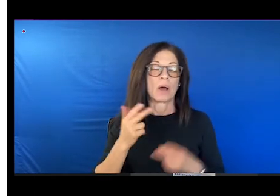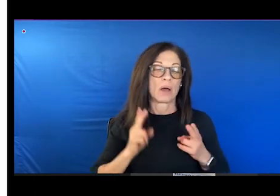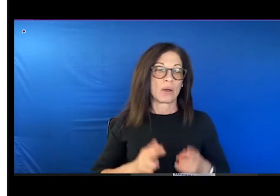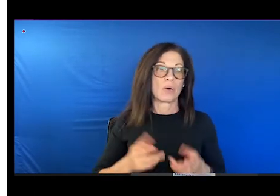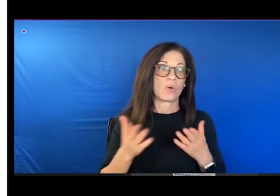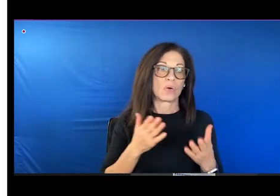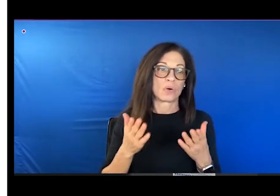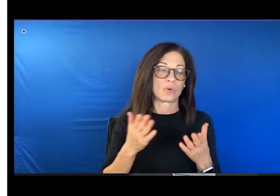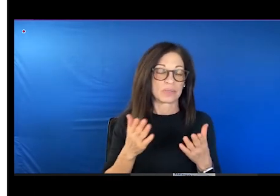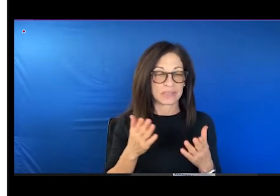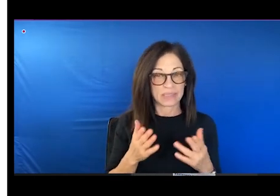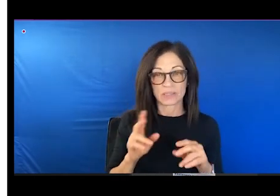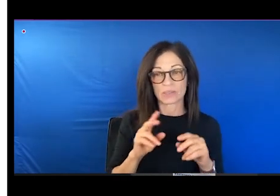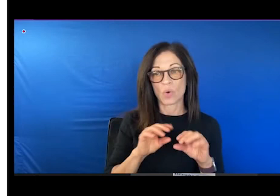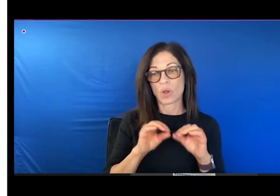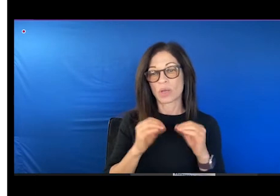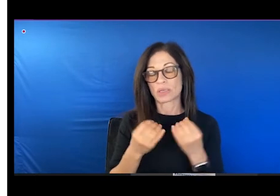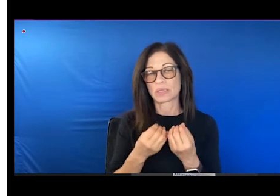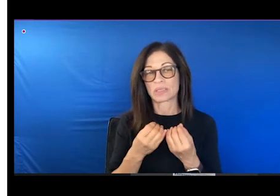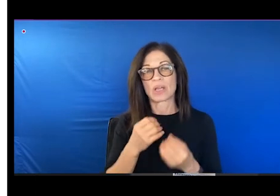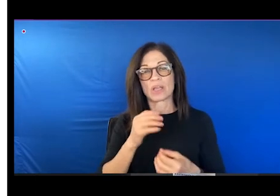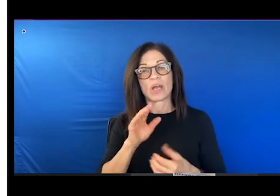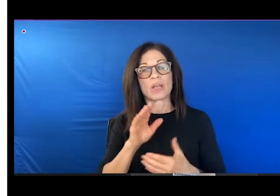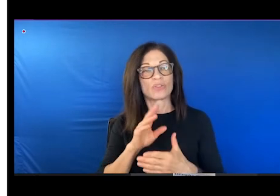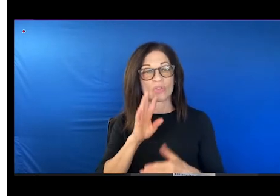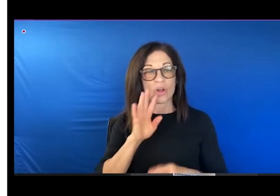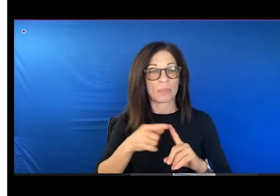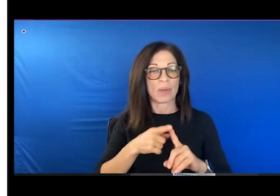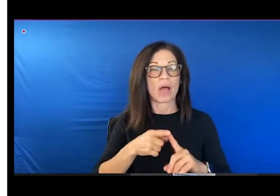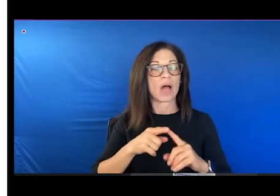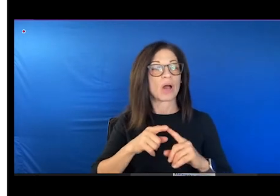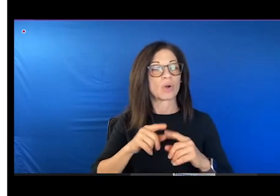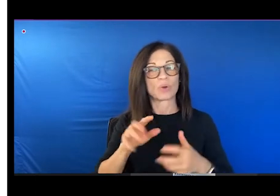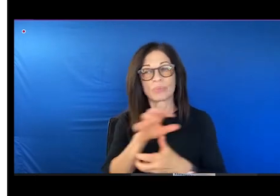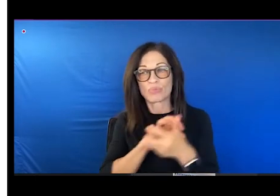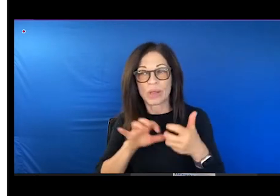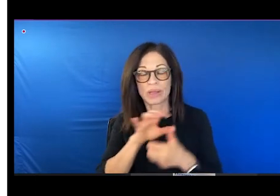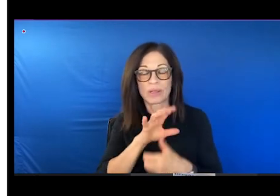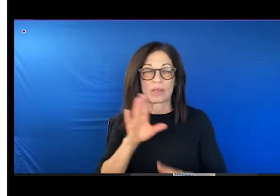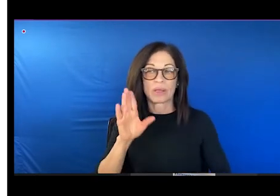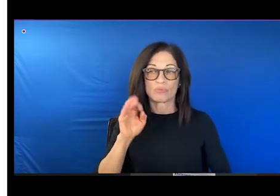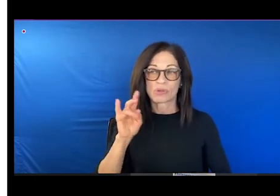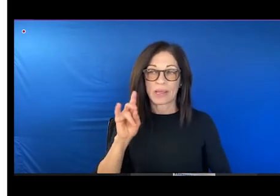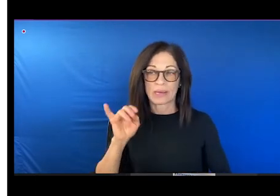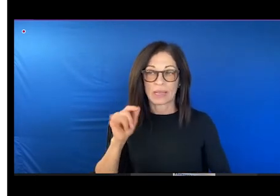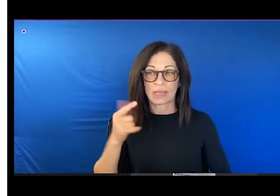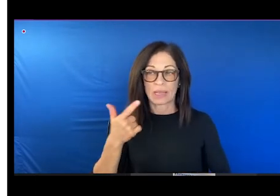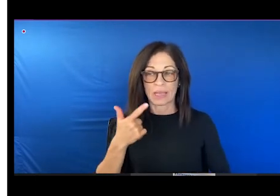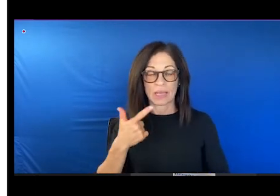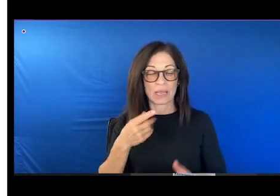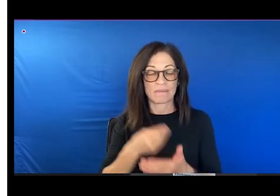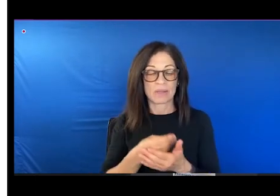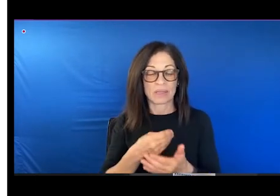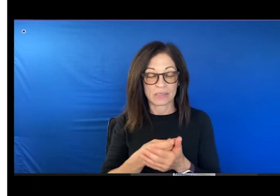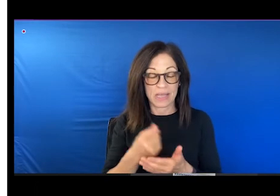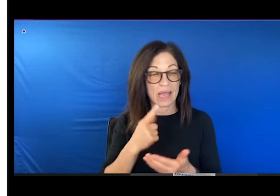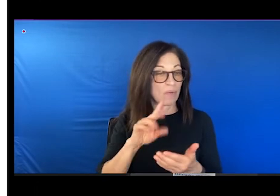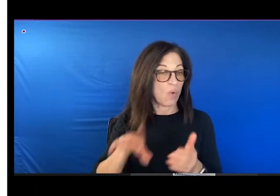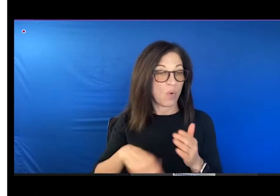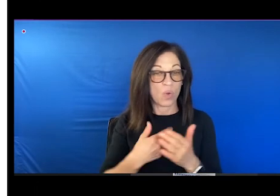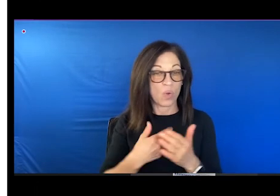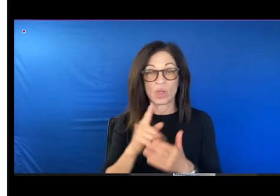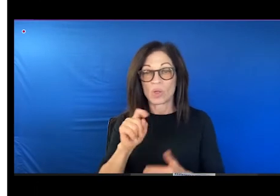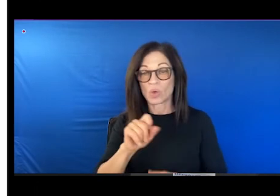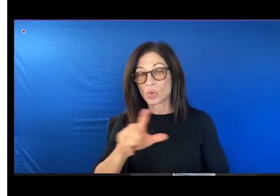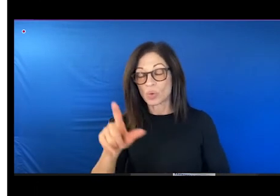service organizations about sharing and braiding funds. Well, there's a whole tool that FTA has identified for